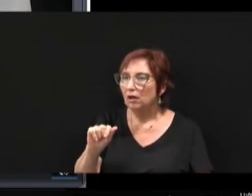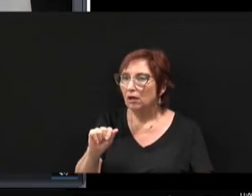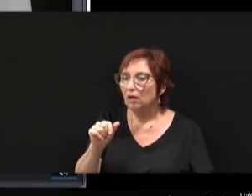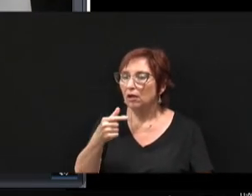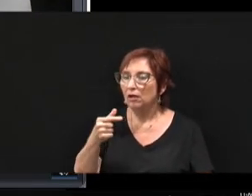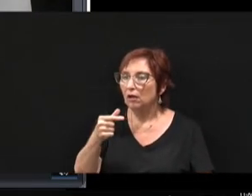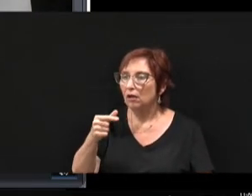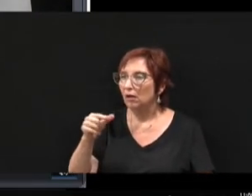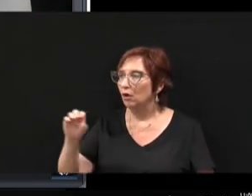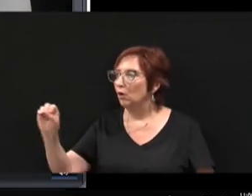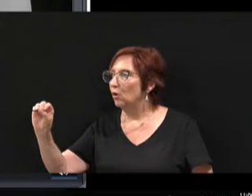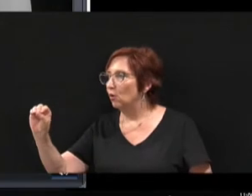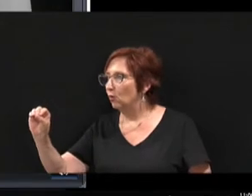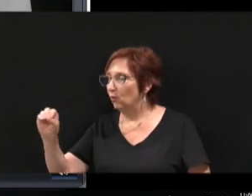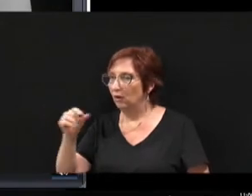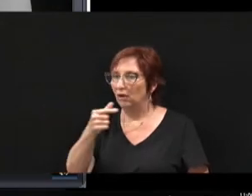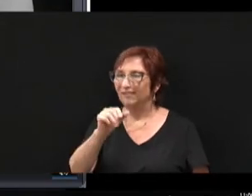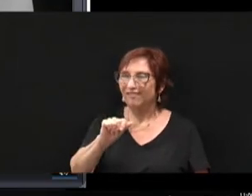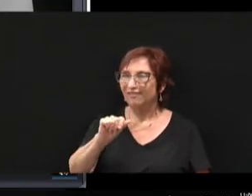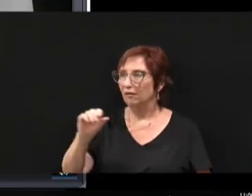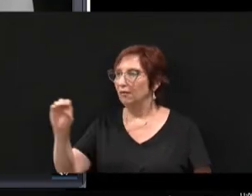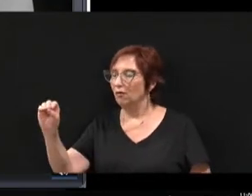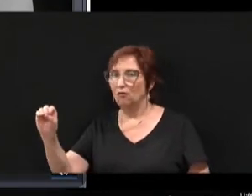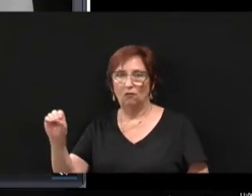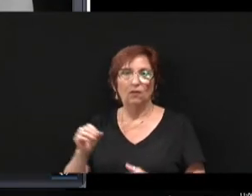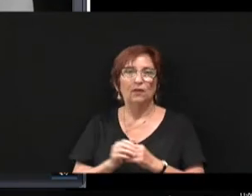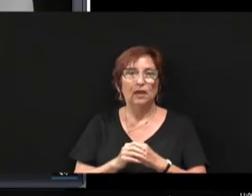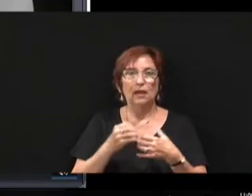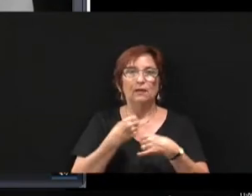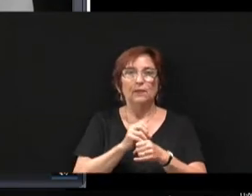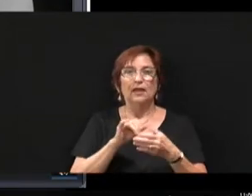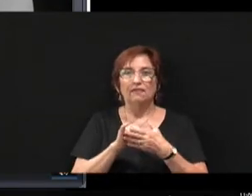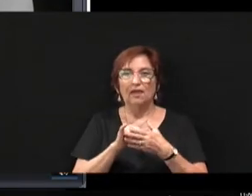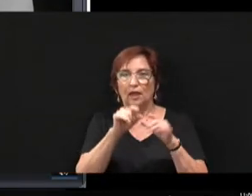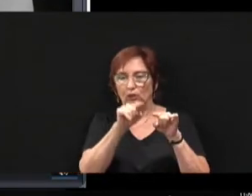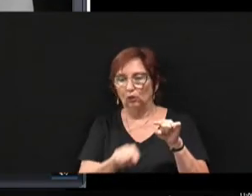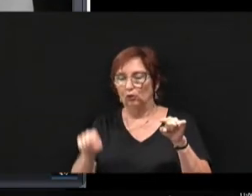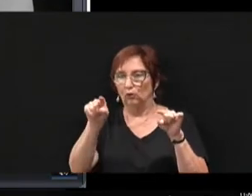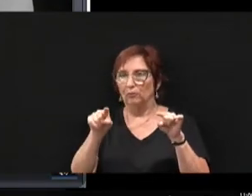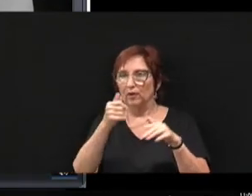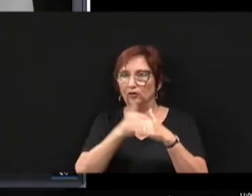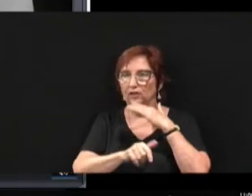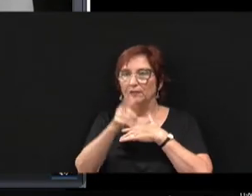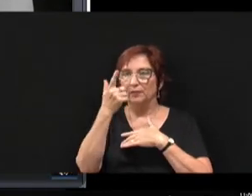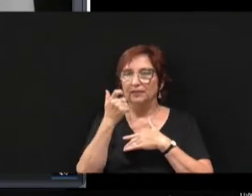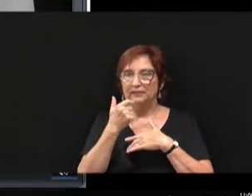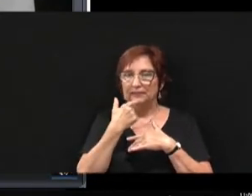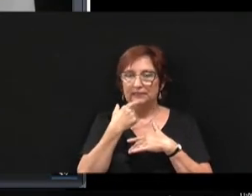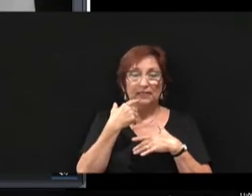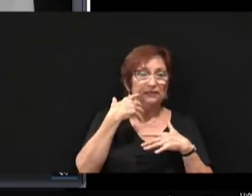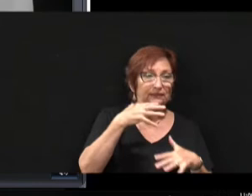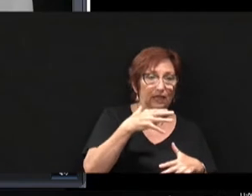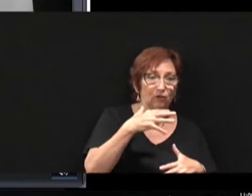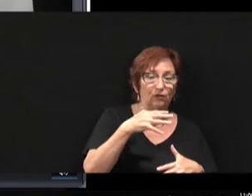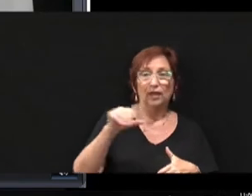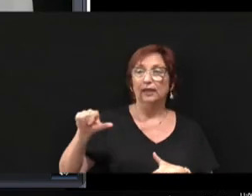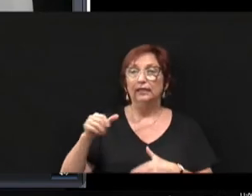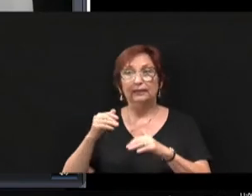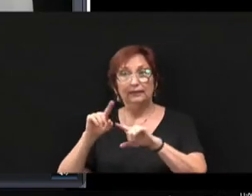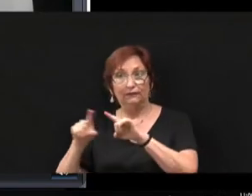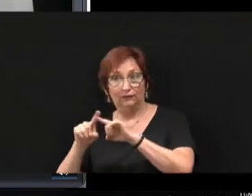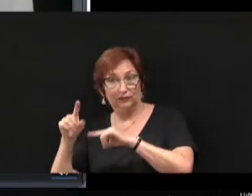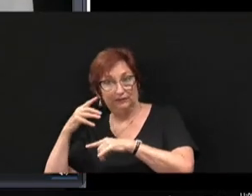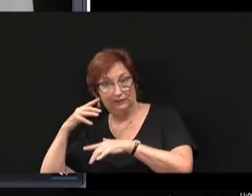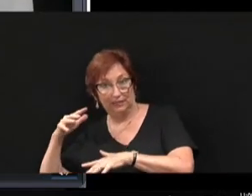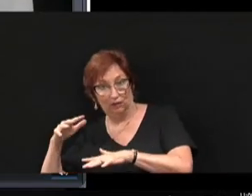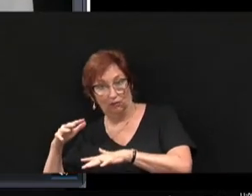g-o. And I make that little loop underneath because they said a sound and another sound. So that shows